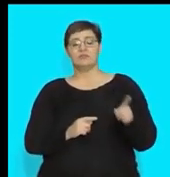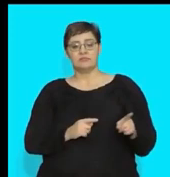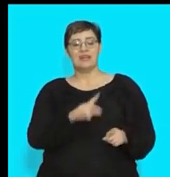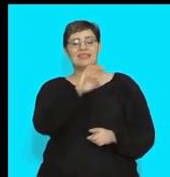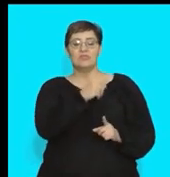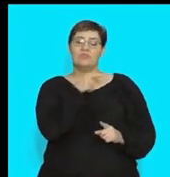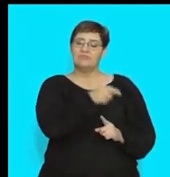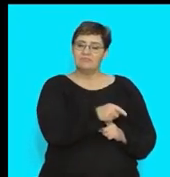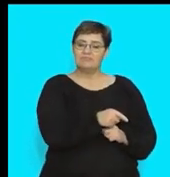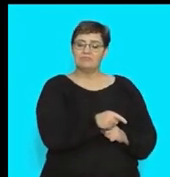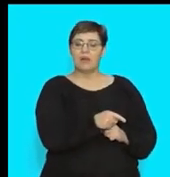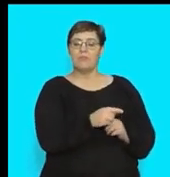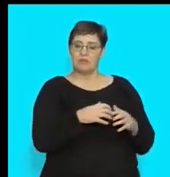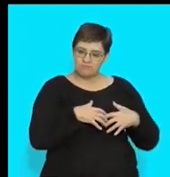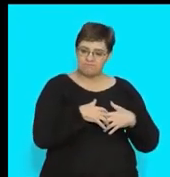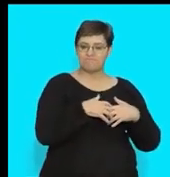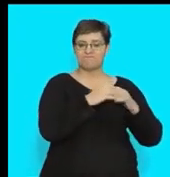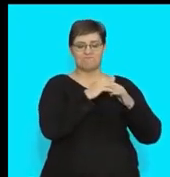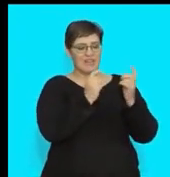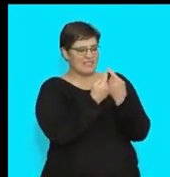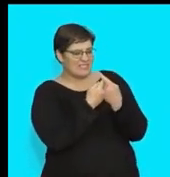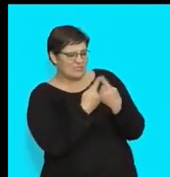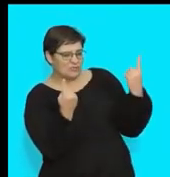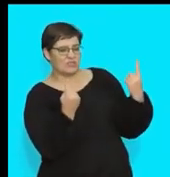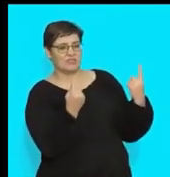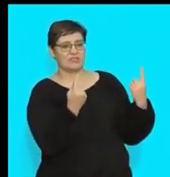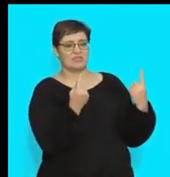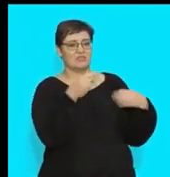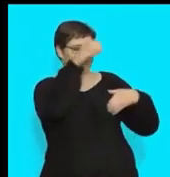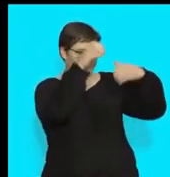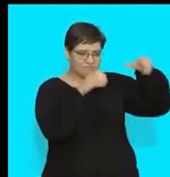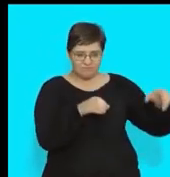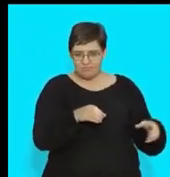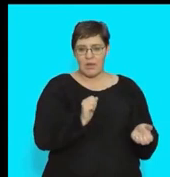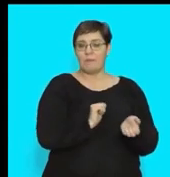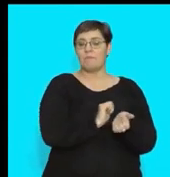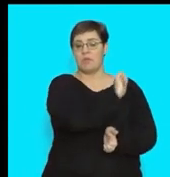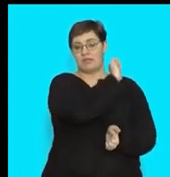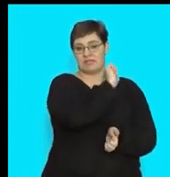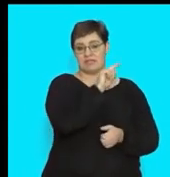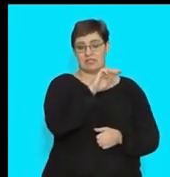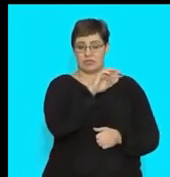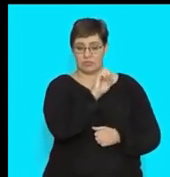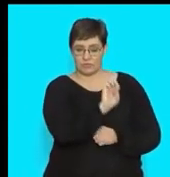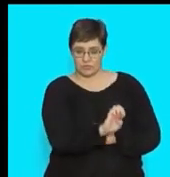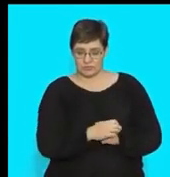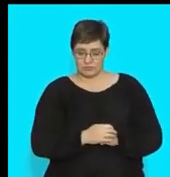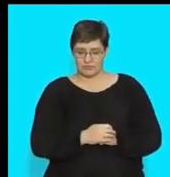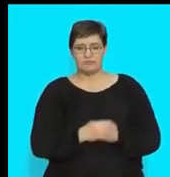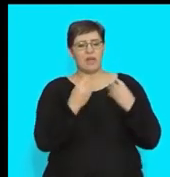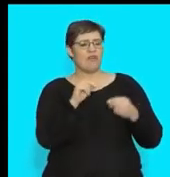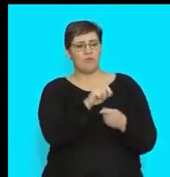tissue that gives rise, differentiates into all of the permanent tissue. What do we have? We